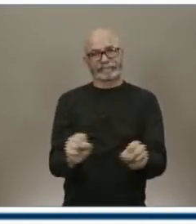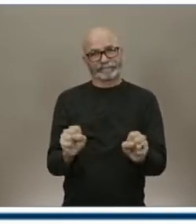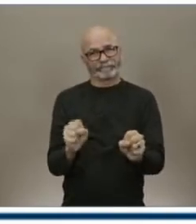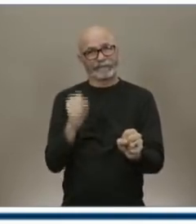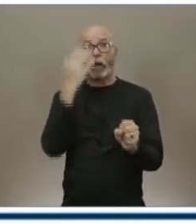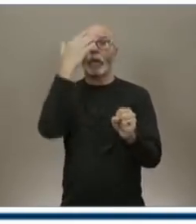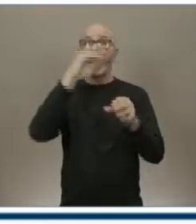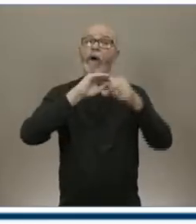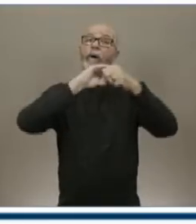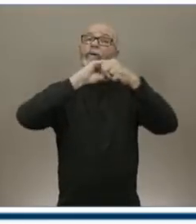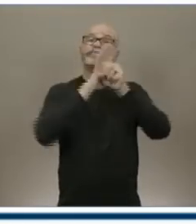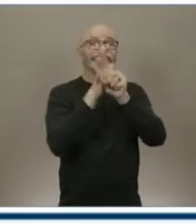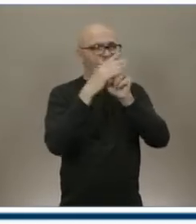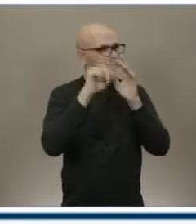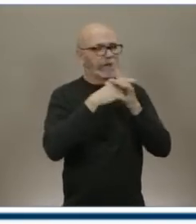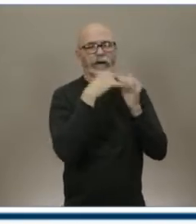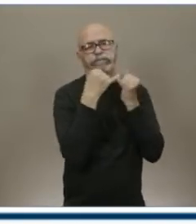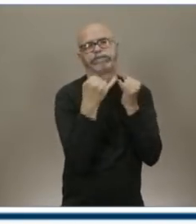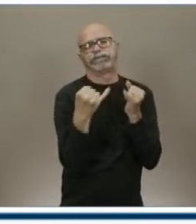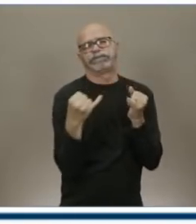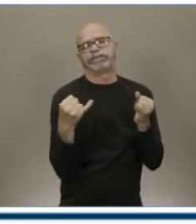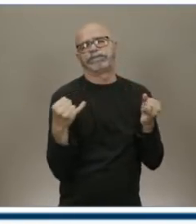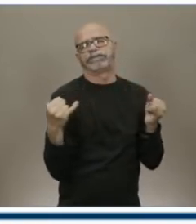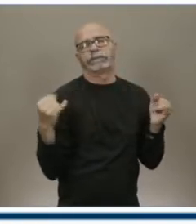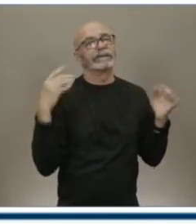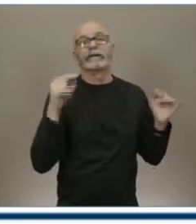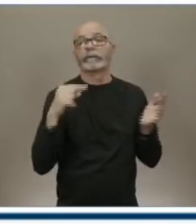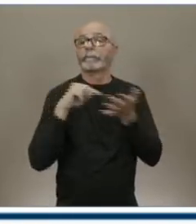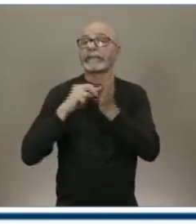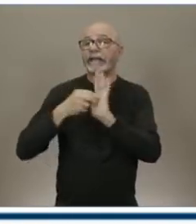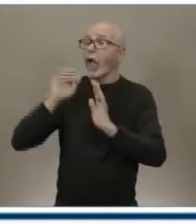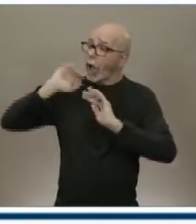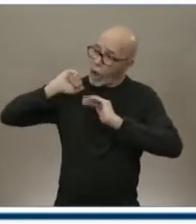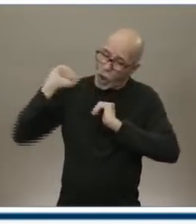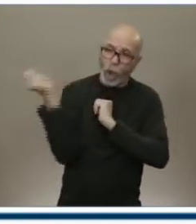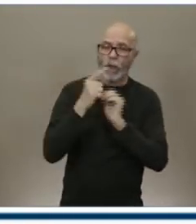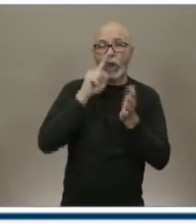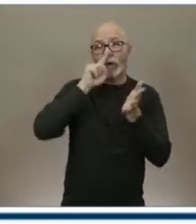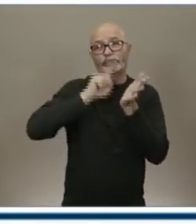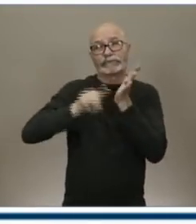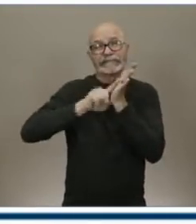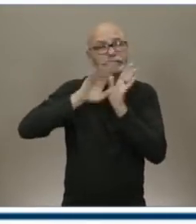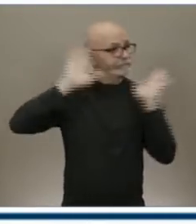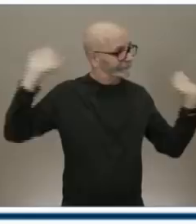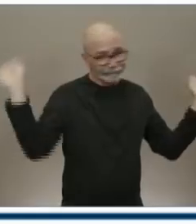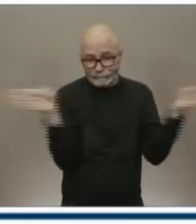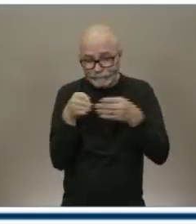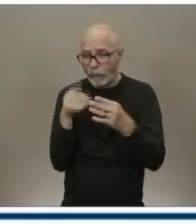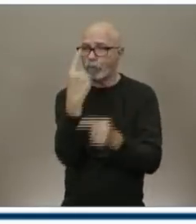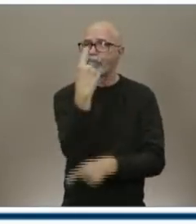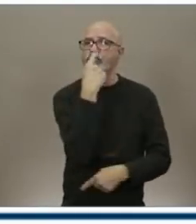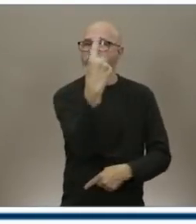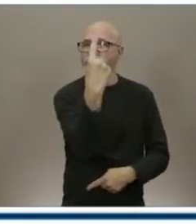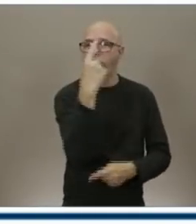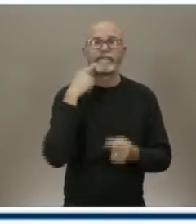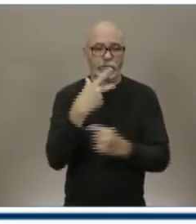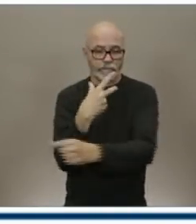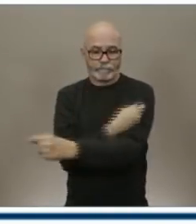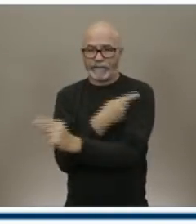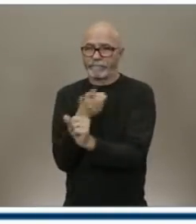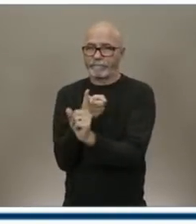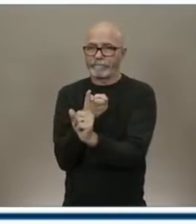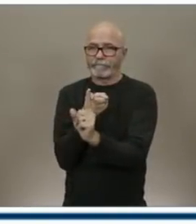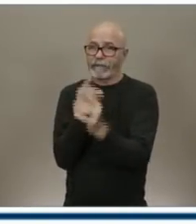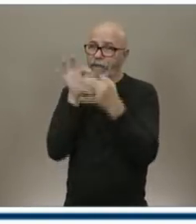singular focus from researchers to focus just on this vaccine. There was a singular a change